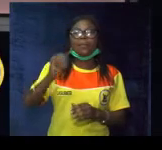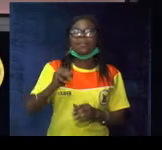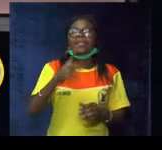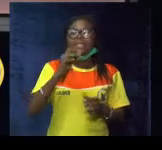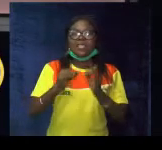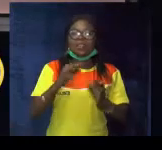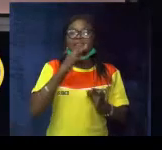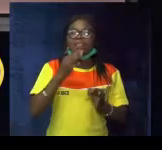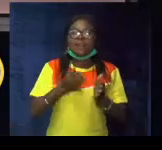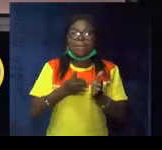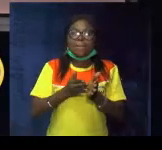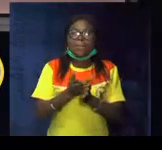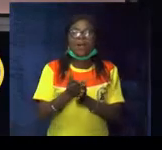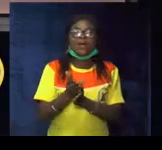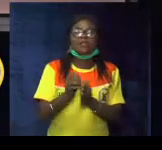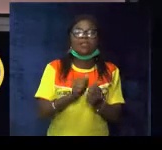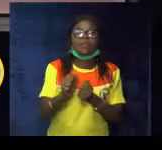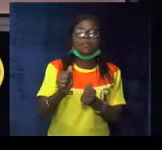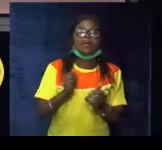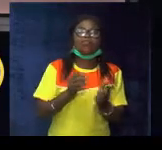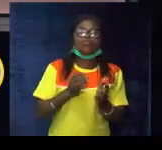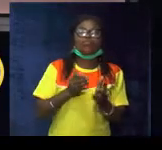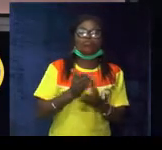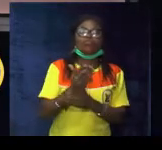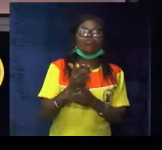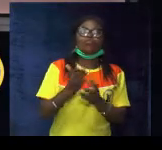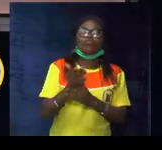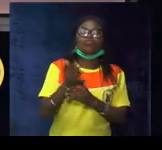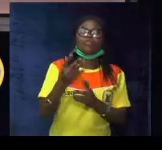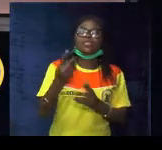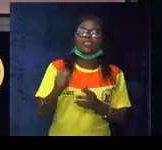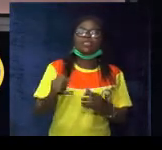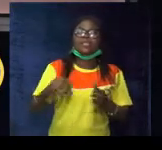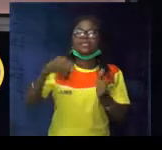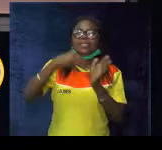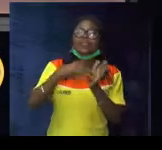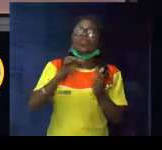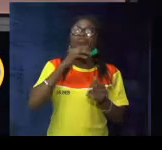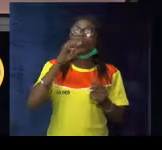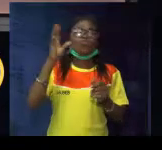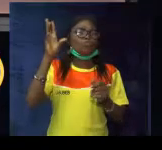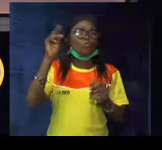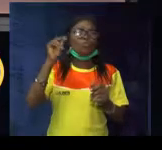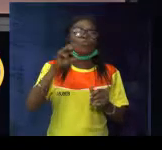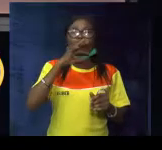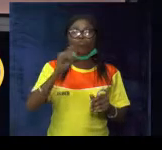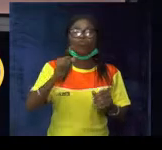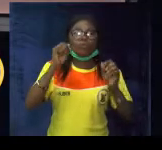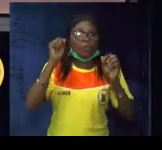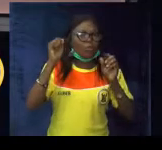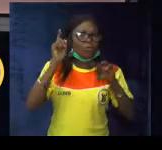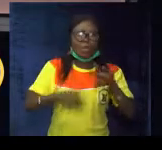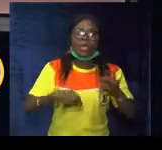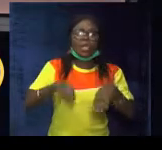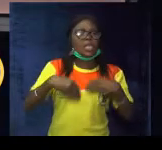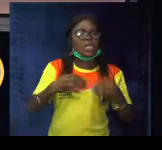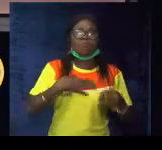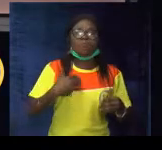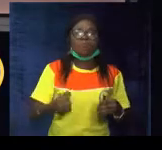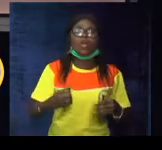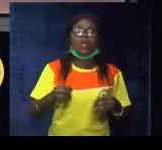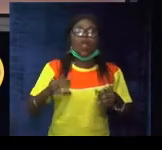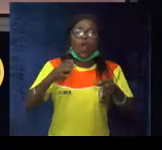through the center, then the segments will now be equal. Like I always tell my brother, no, you can't give me the small one. I mean, we've been fasting since morning. Cut